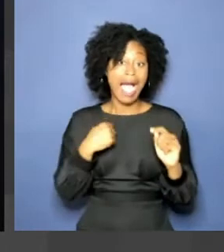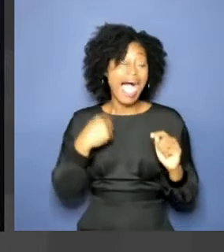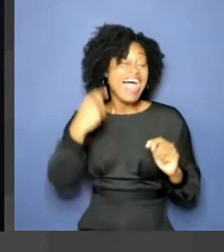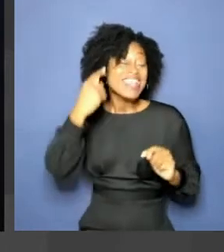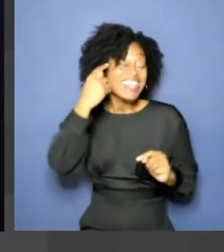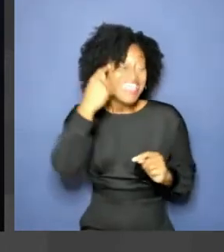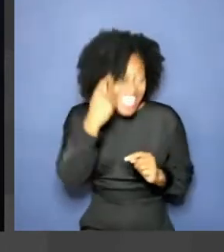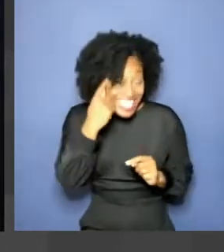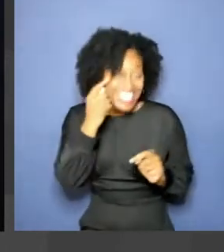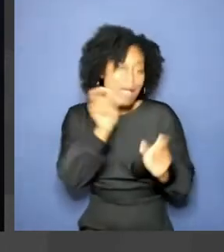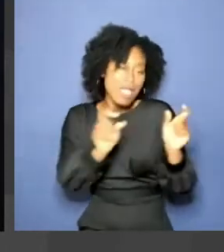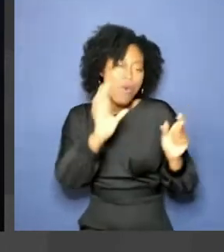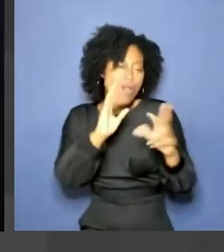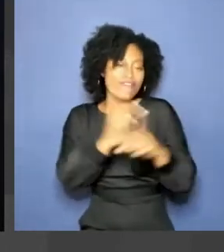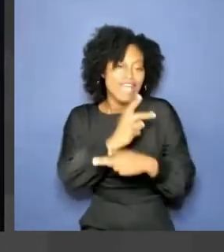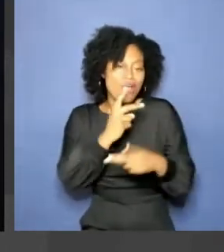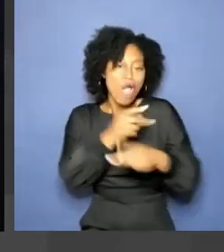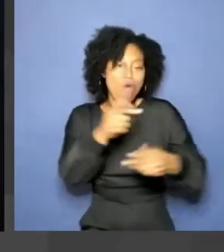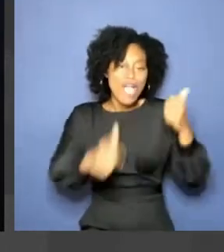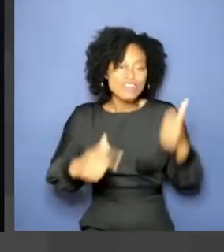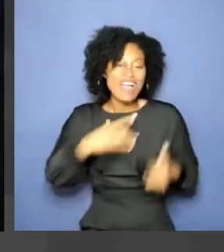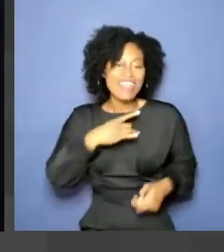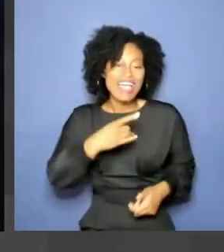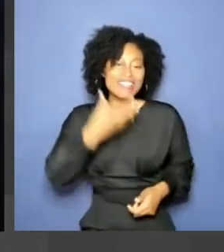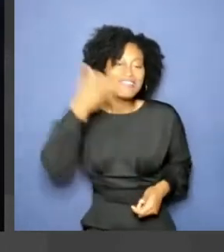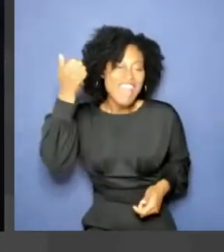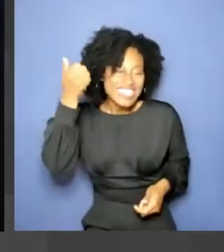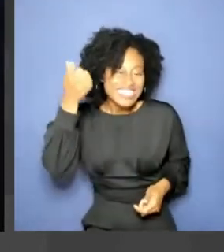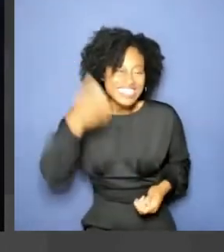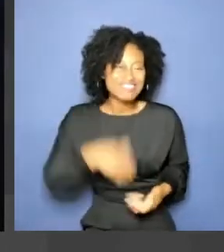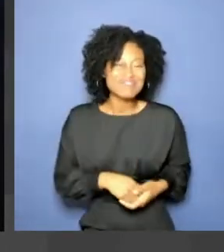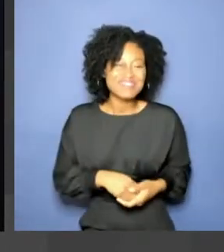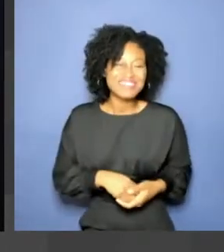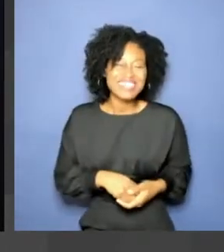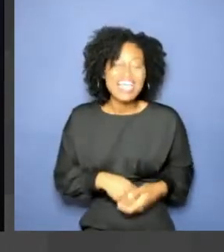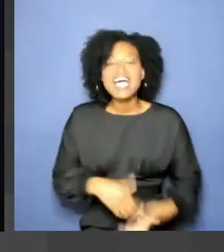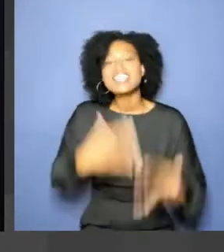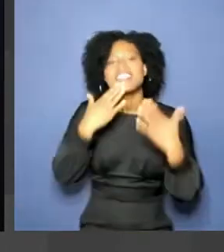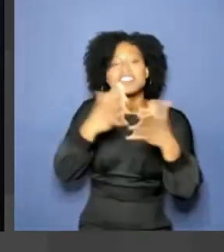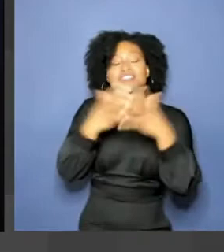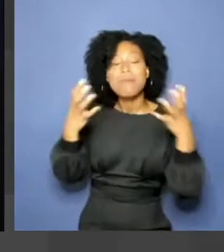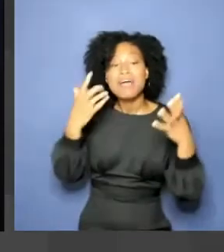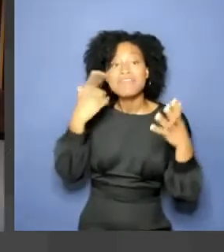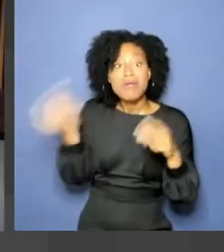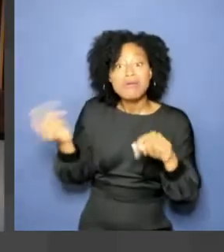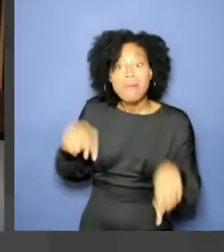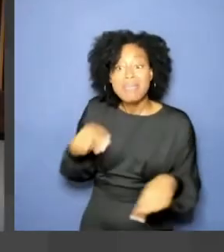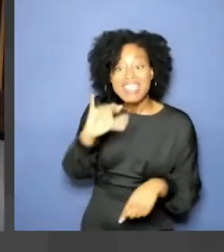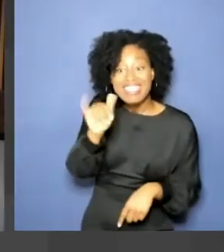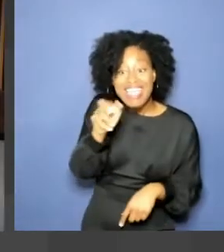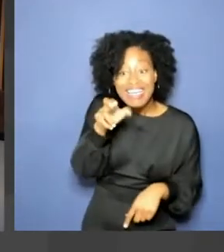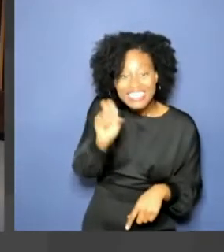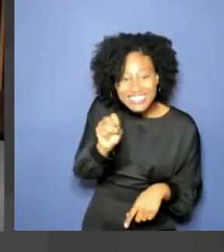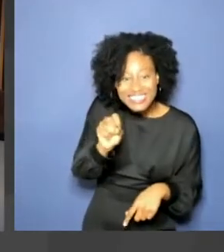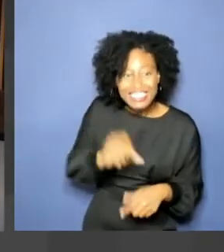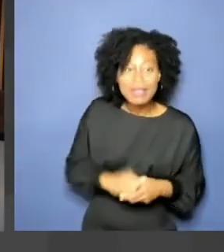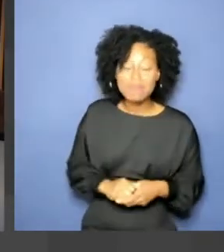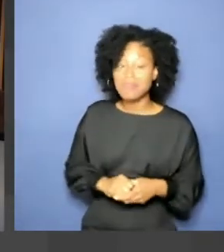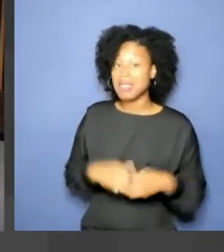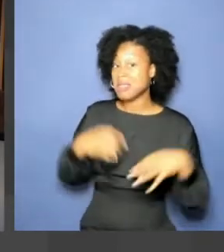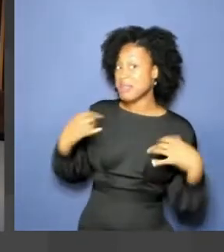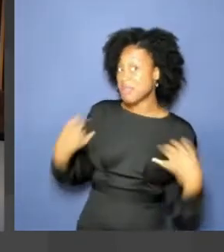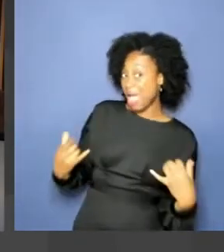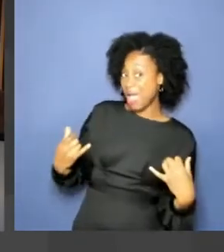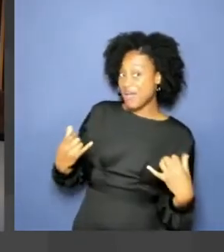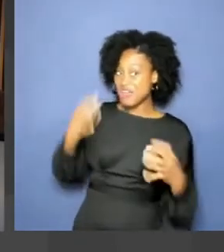people will figure out what they like the most. Yes. Well, thank you so much, Jens, for coming by. I have now a creator